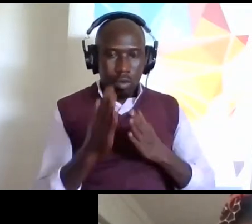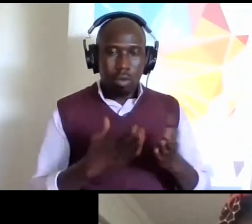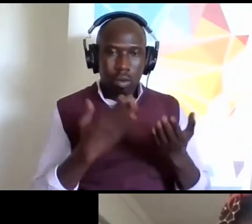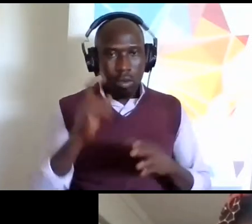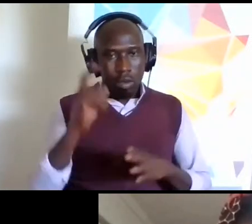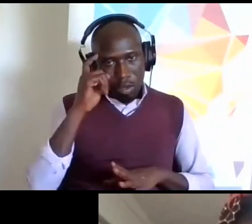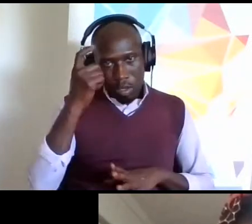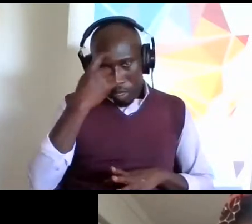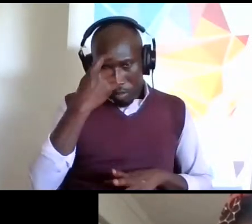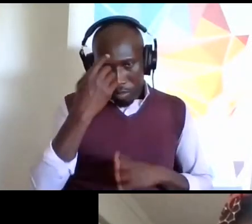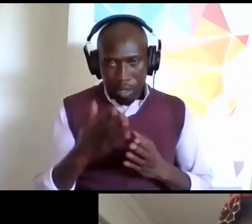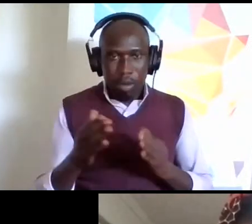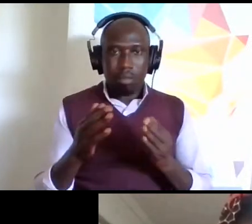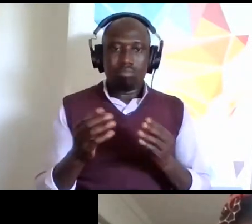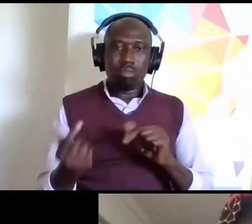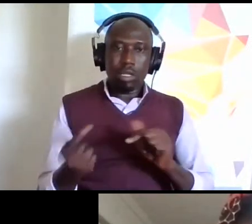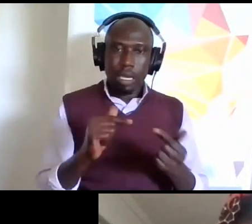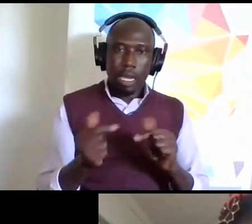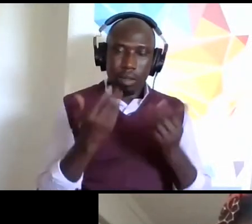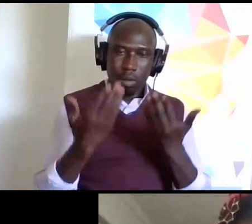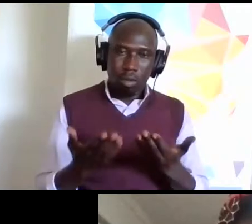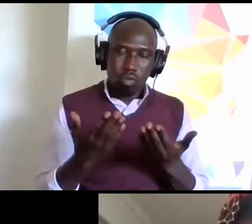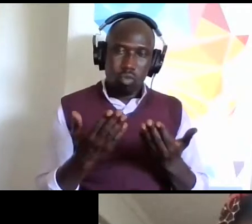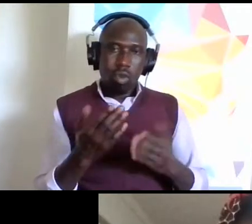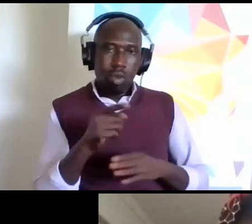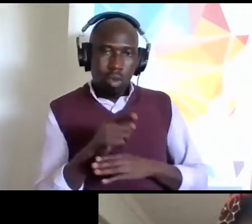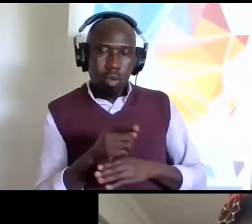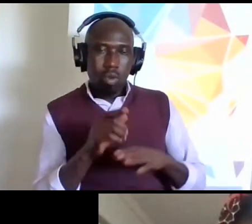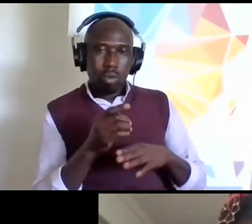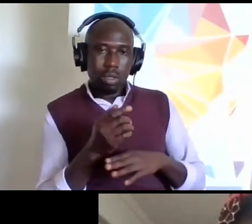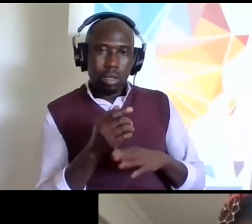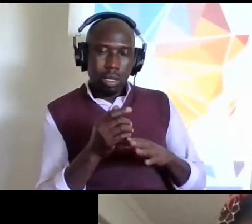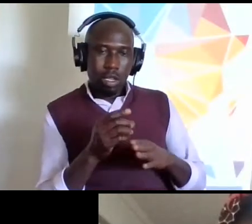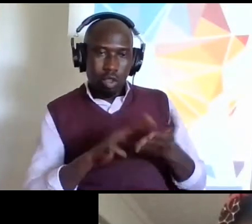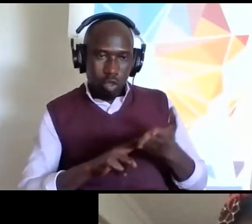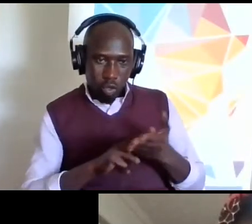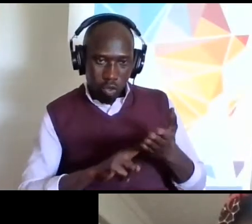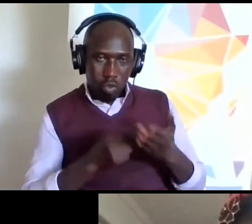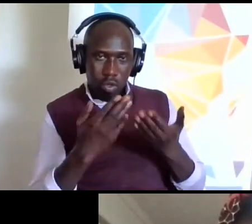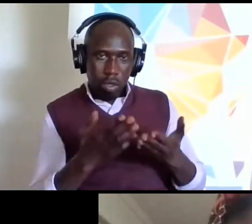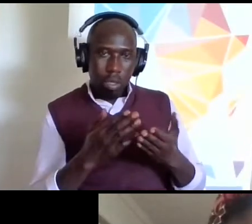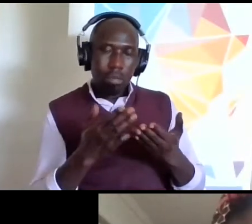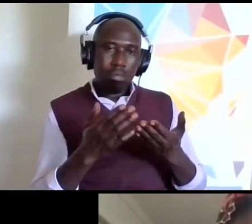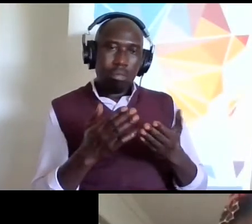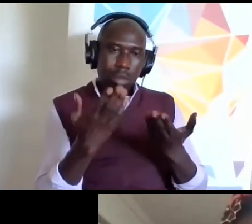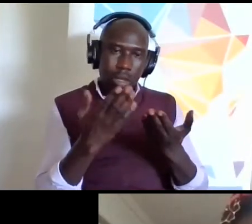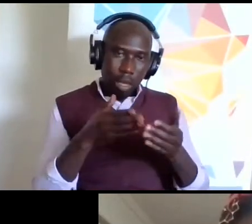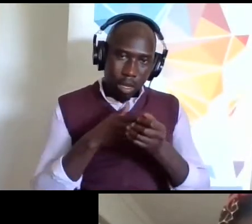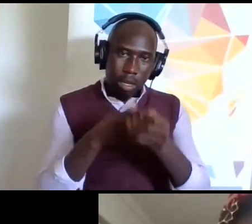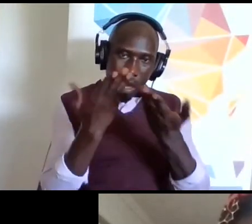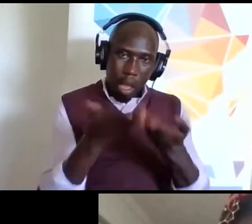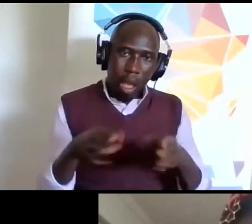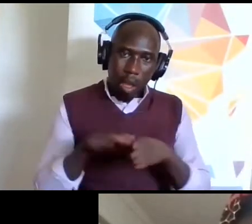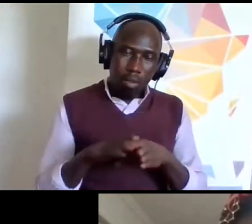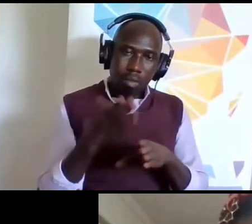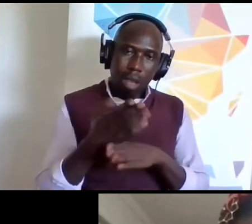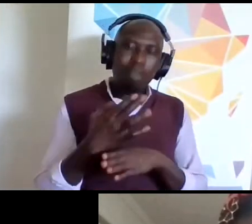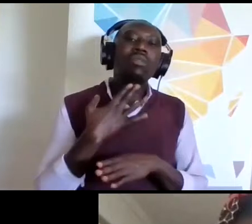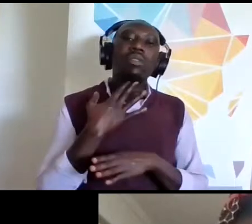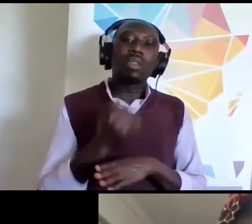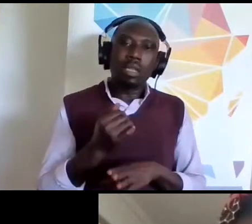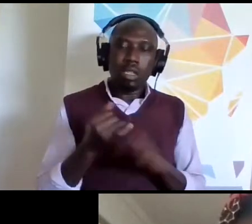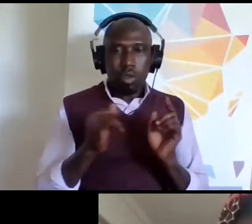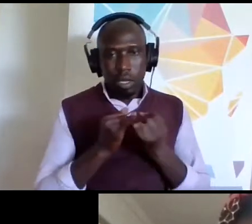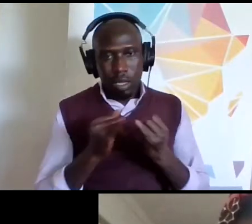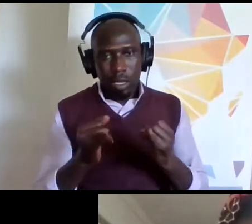governmental level roundtable discussion on digital identity, and leaders largely agreed that there's the need to